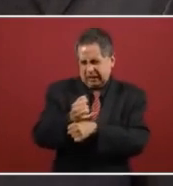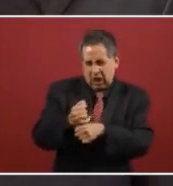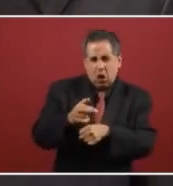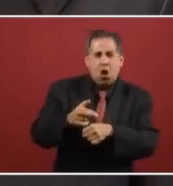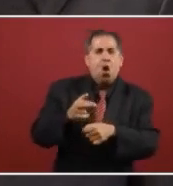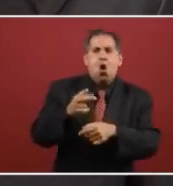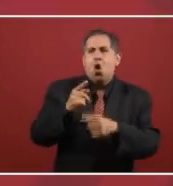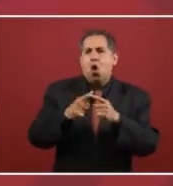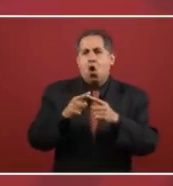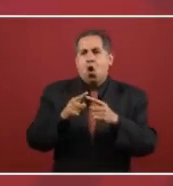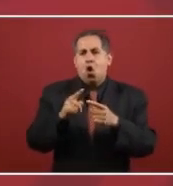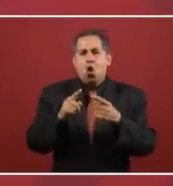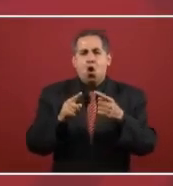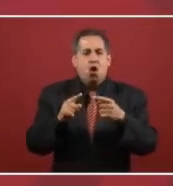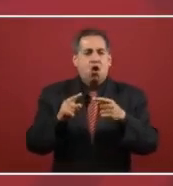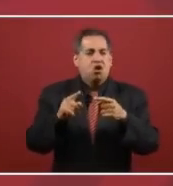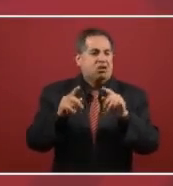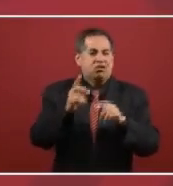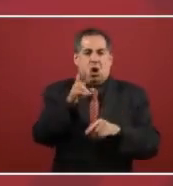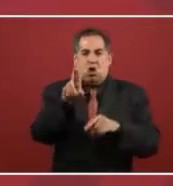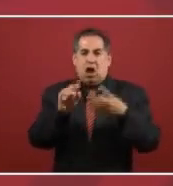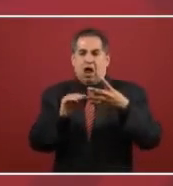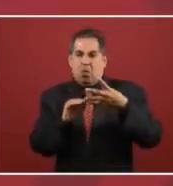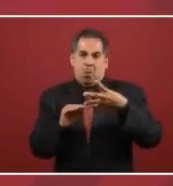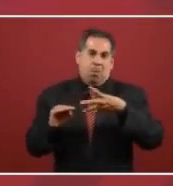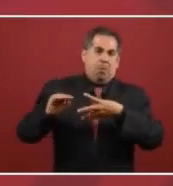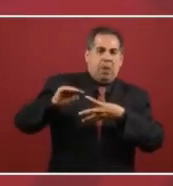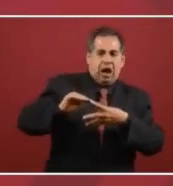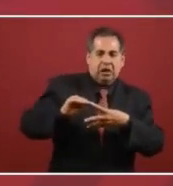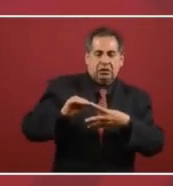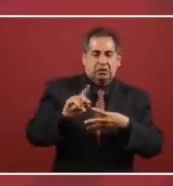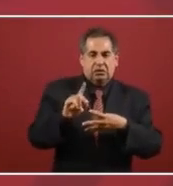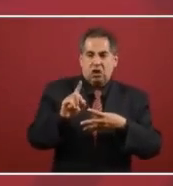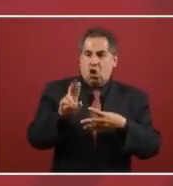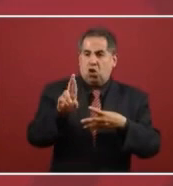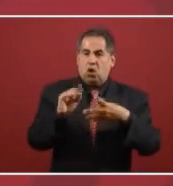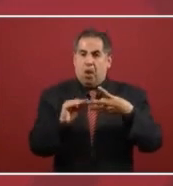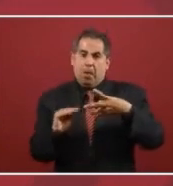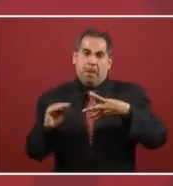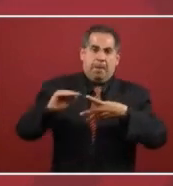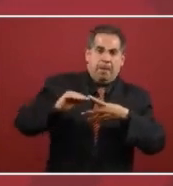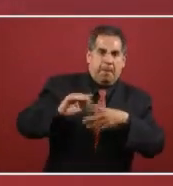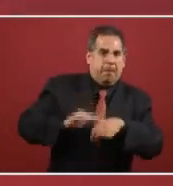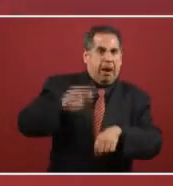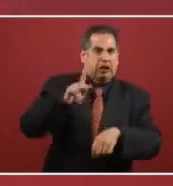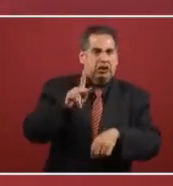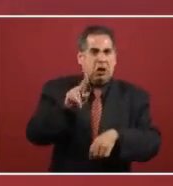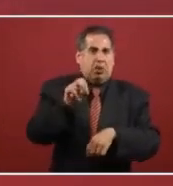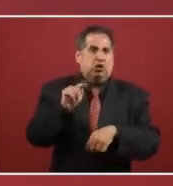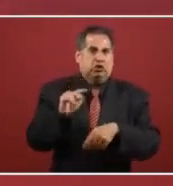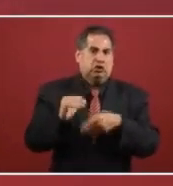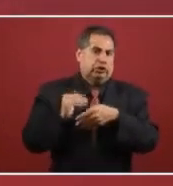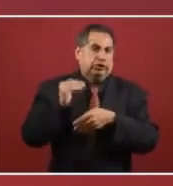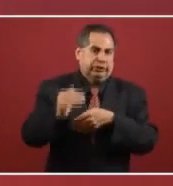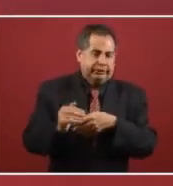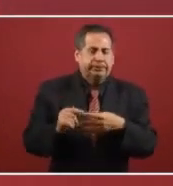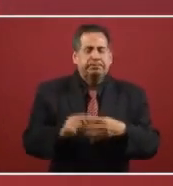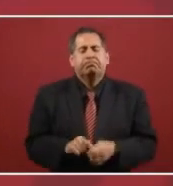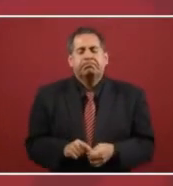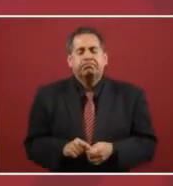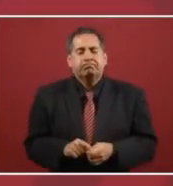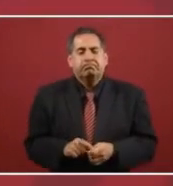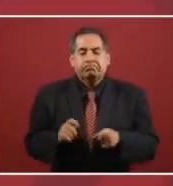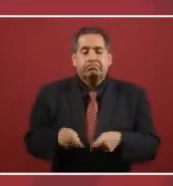investigator because he's doing a doctorate or postdoctorate, and he